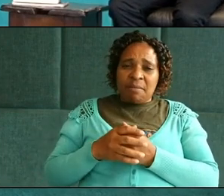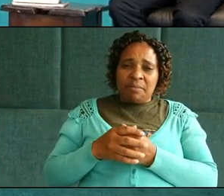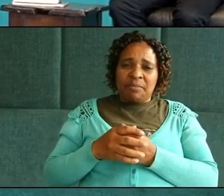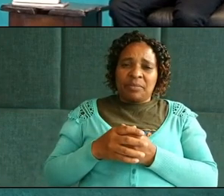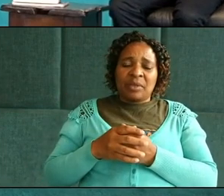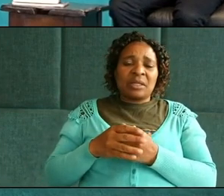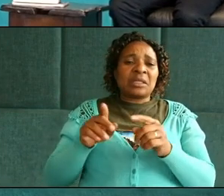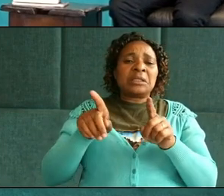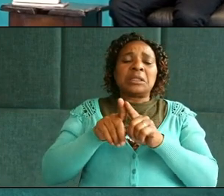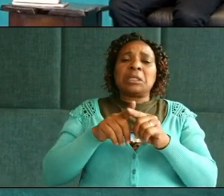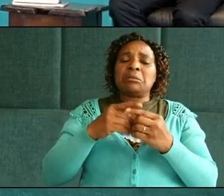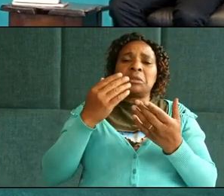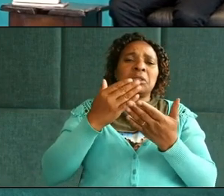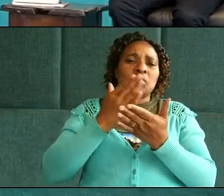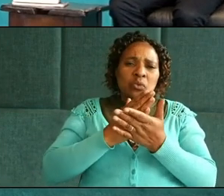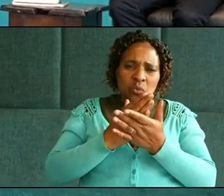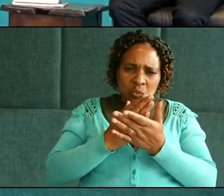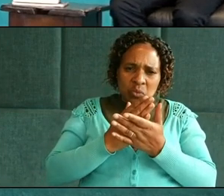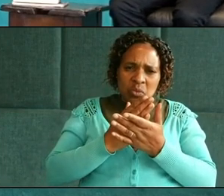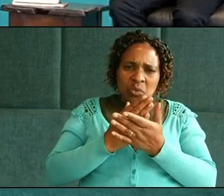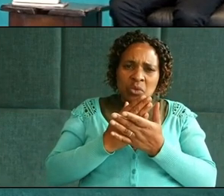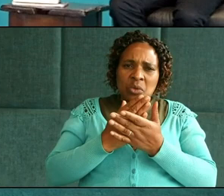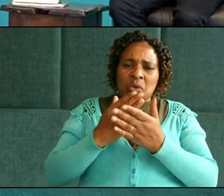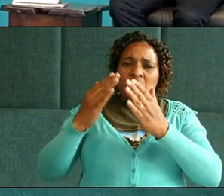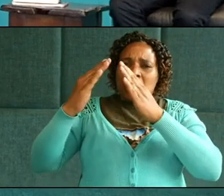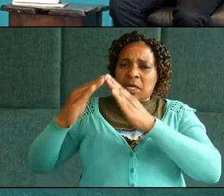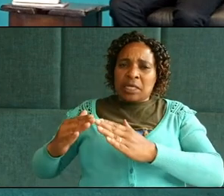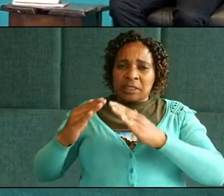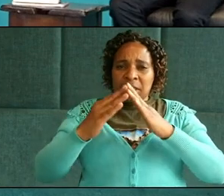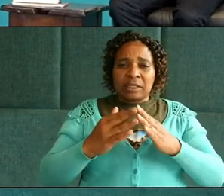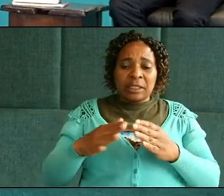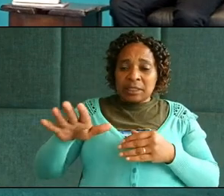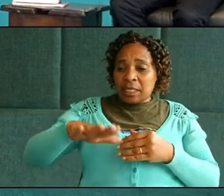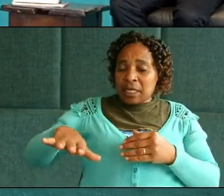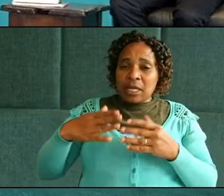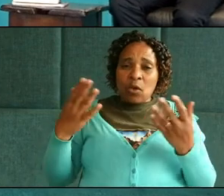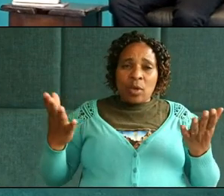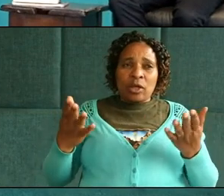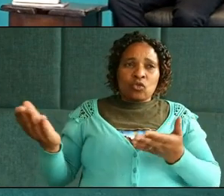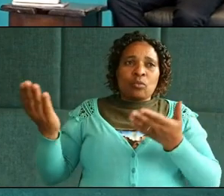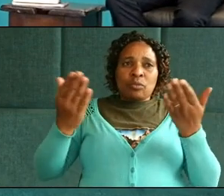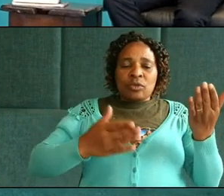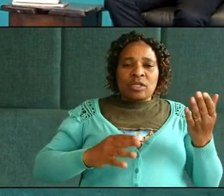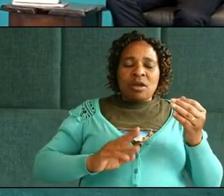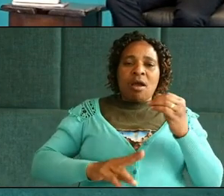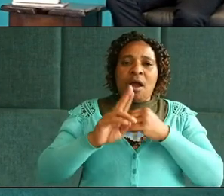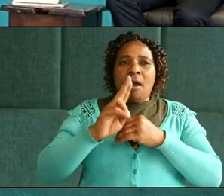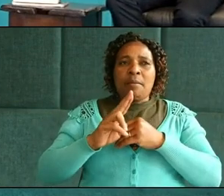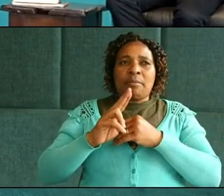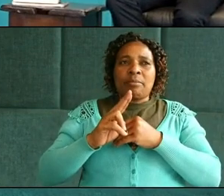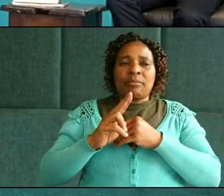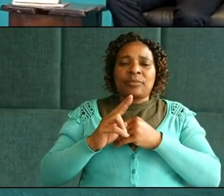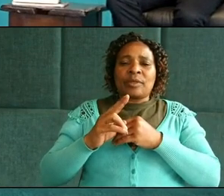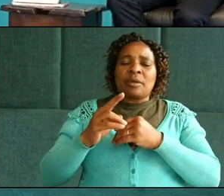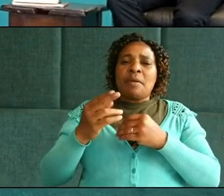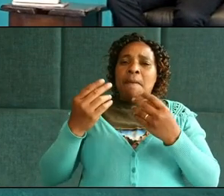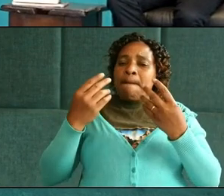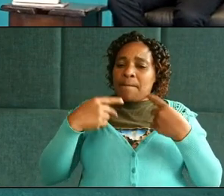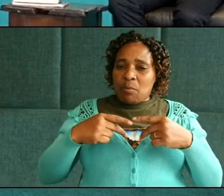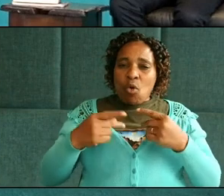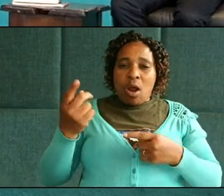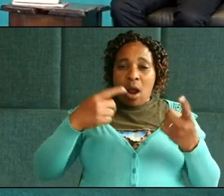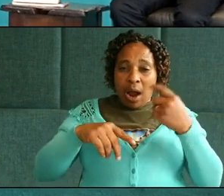real estate section is the area where they're going to bring up the estate, where guys can come and buy the